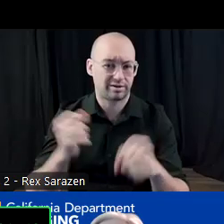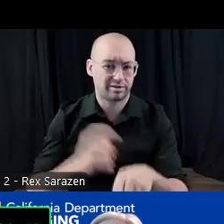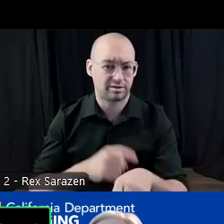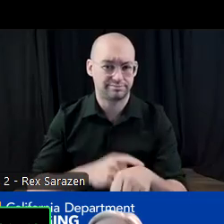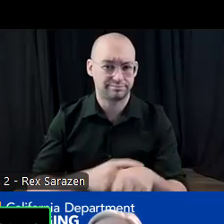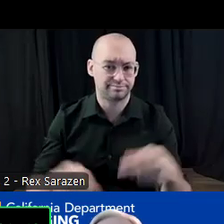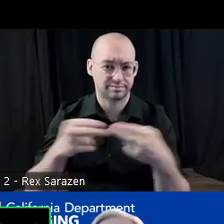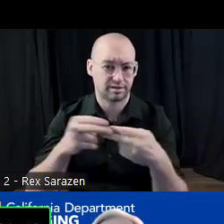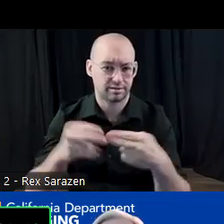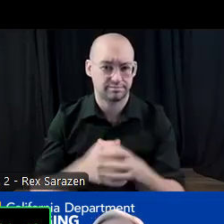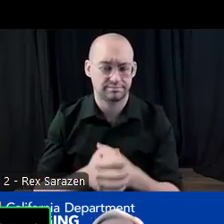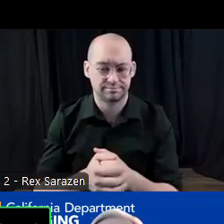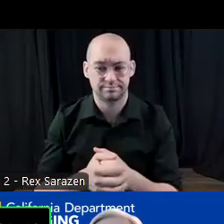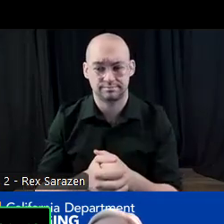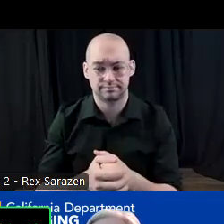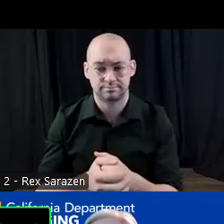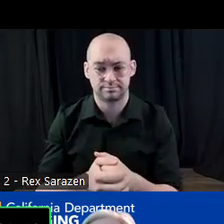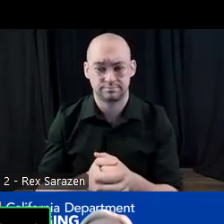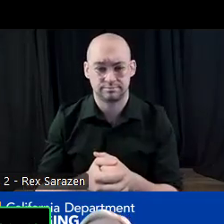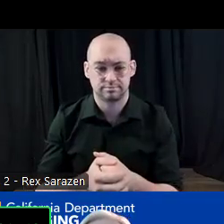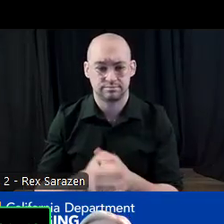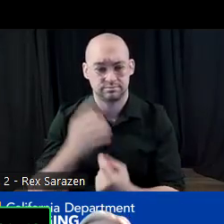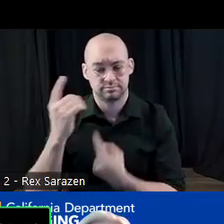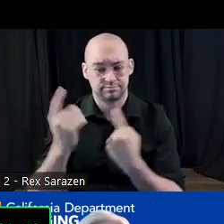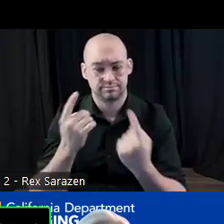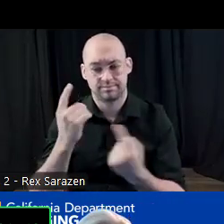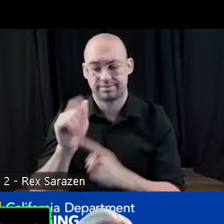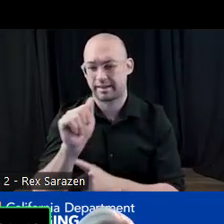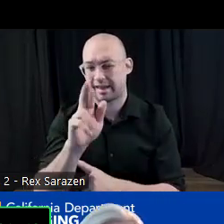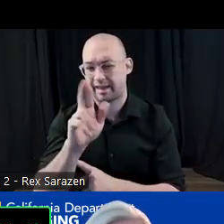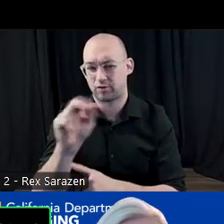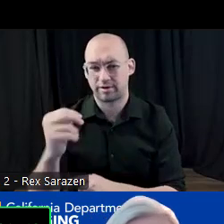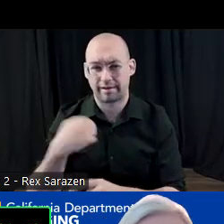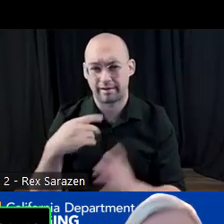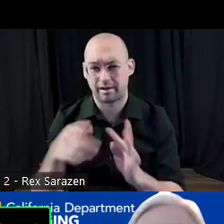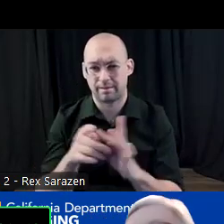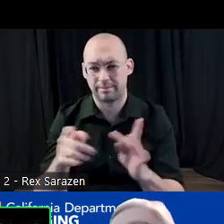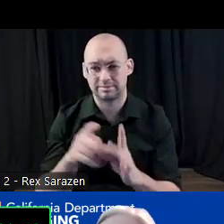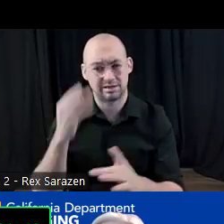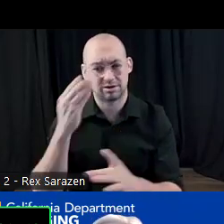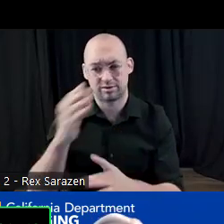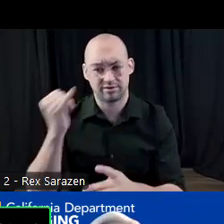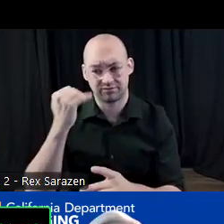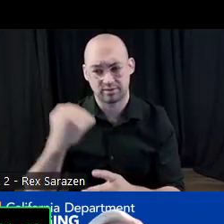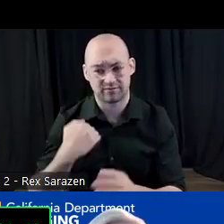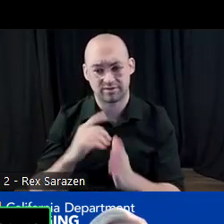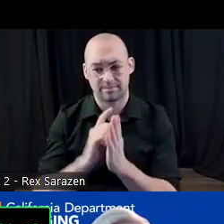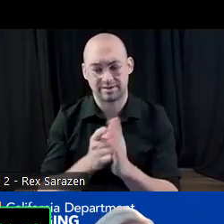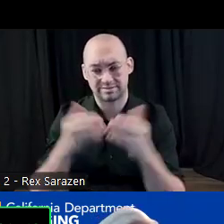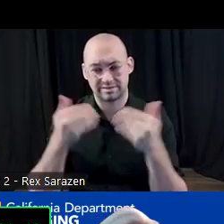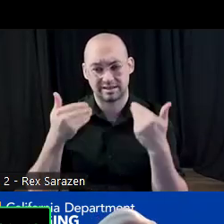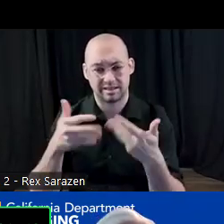slide? Sure. I think actually I saw that Aaron had a comment, so I don't know if we have a moment to let Aaron speak. Sure, of